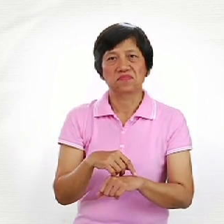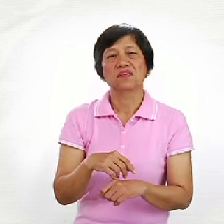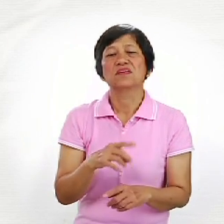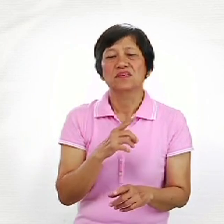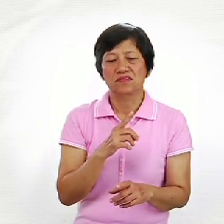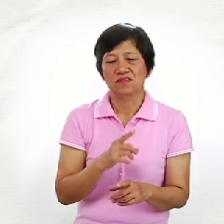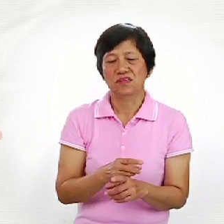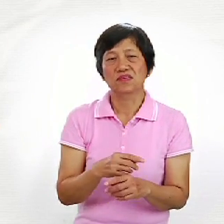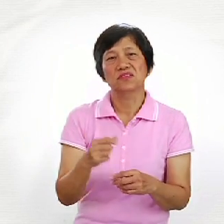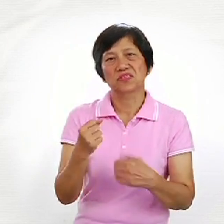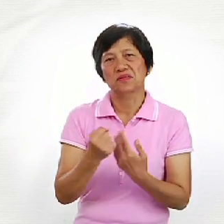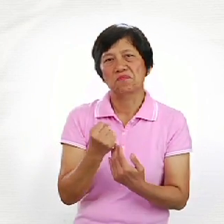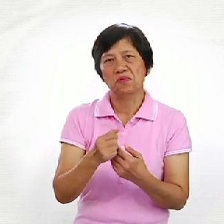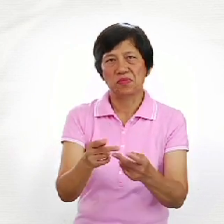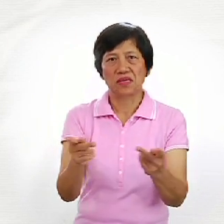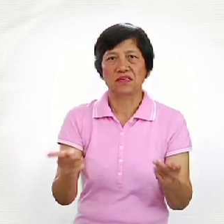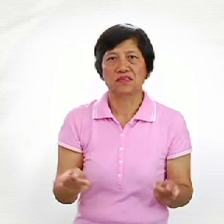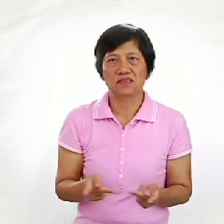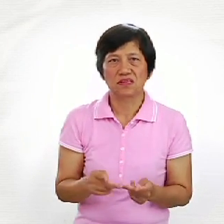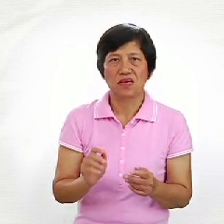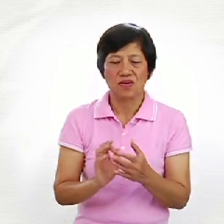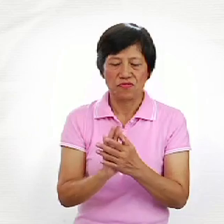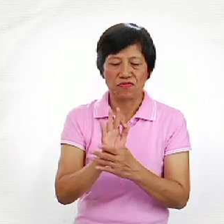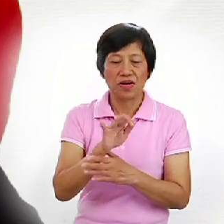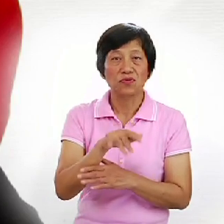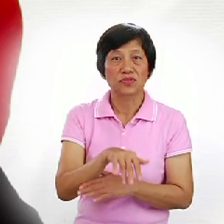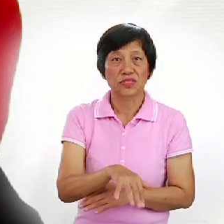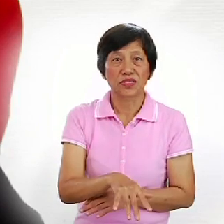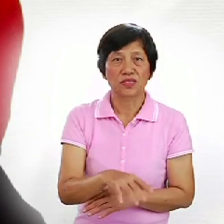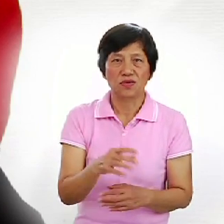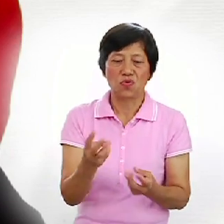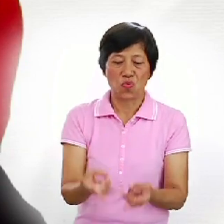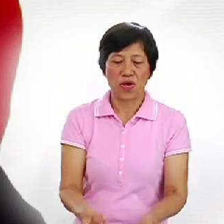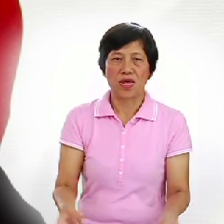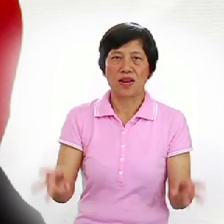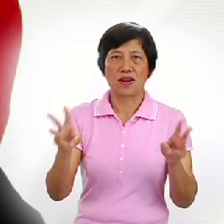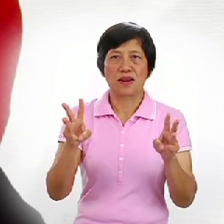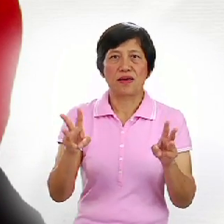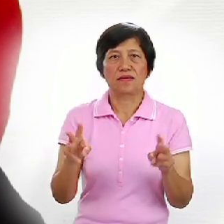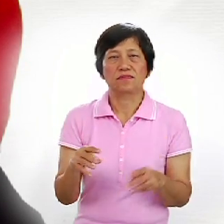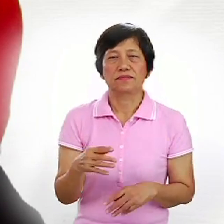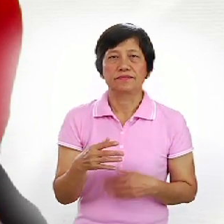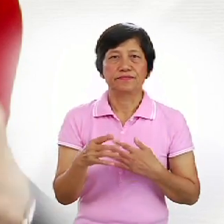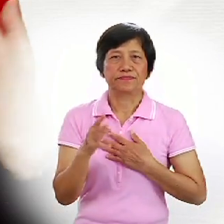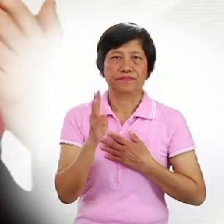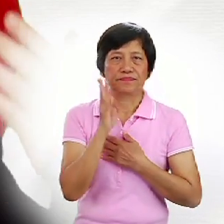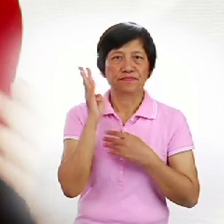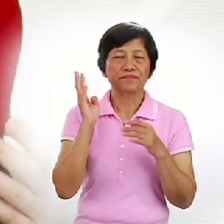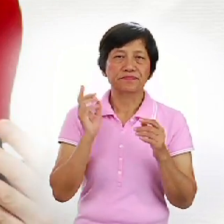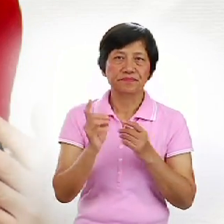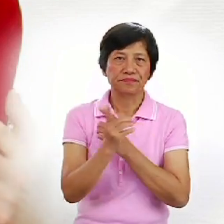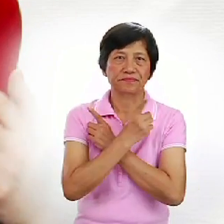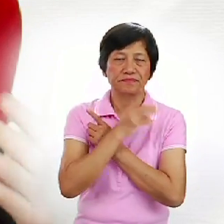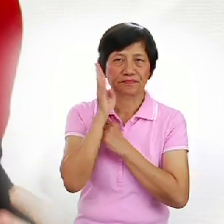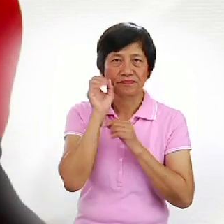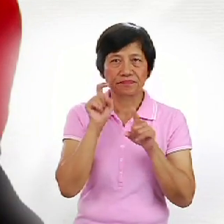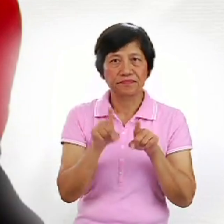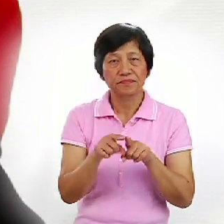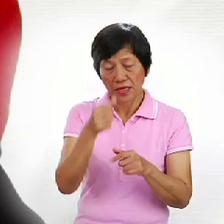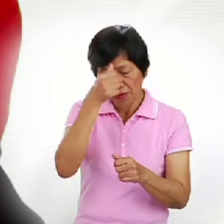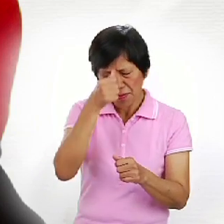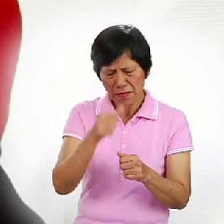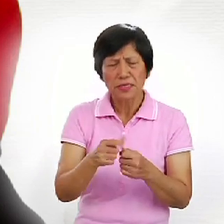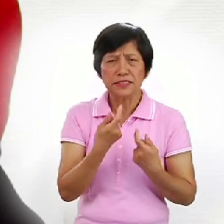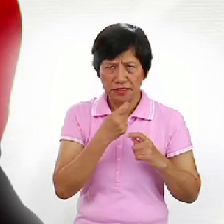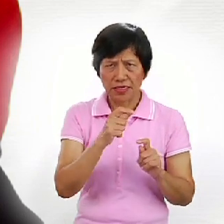simple place, a fountain, a well. My dear brothers and sisters, remember, try to